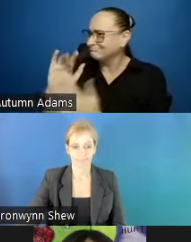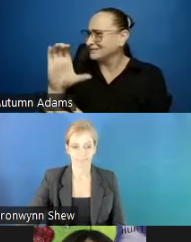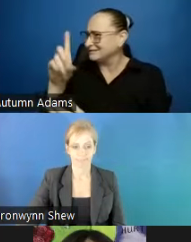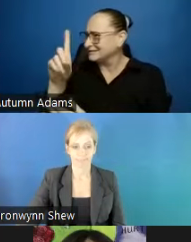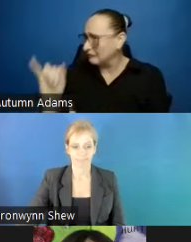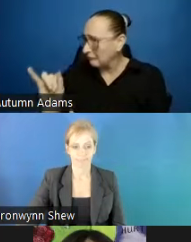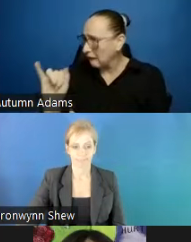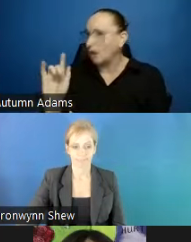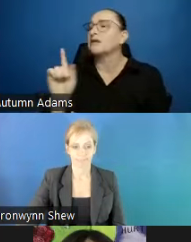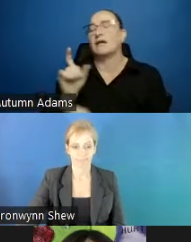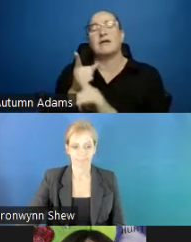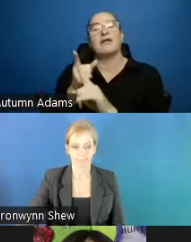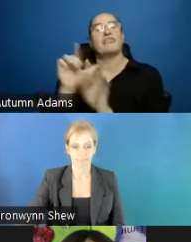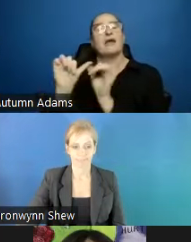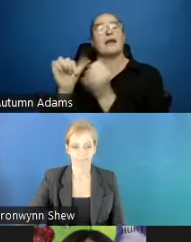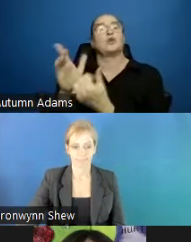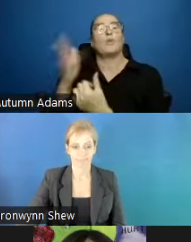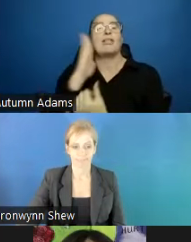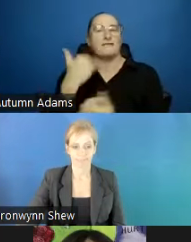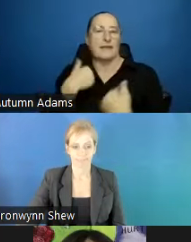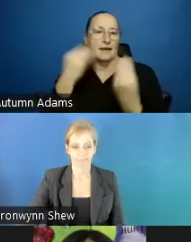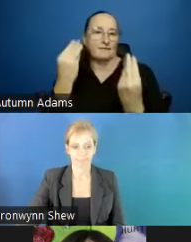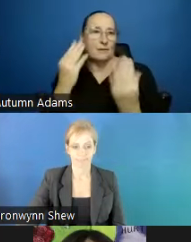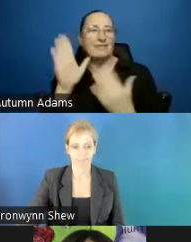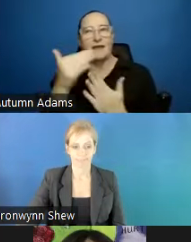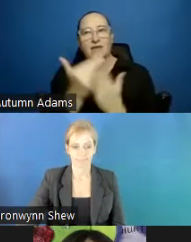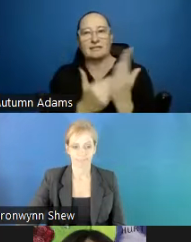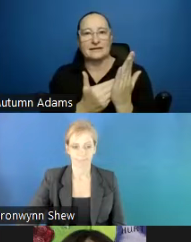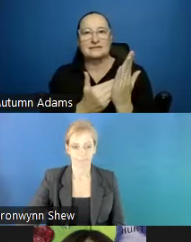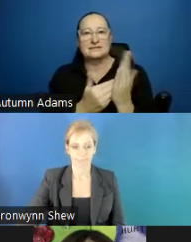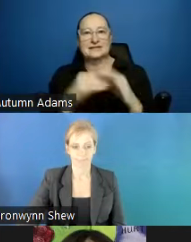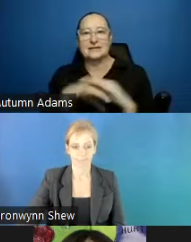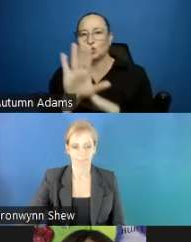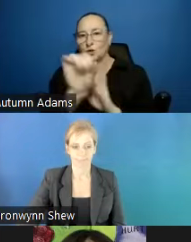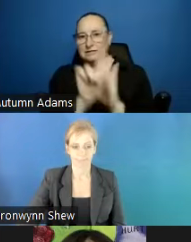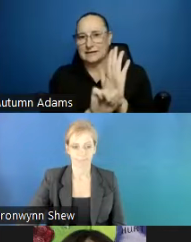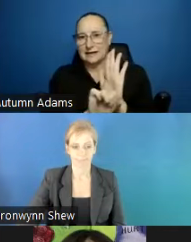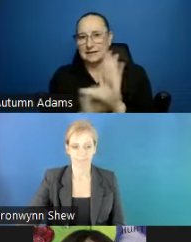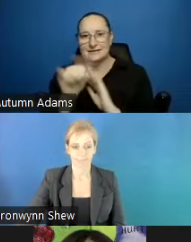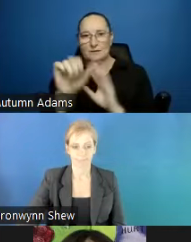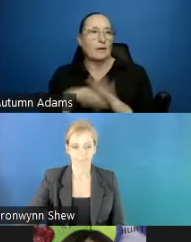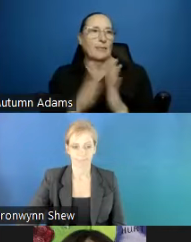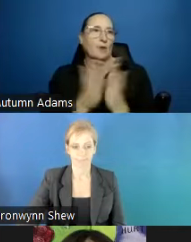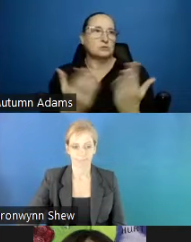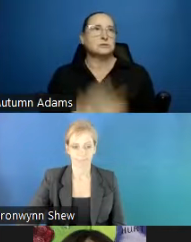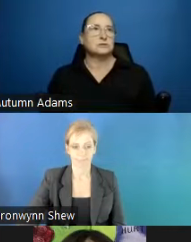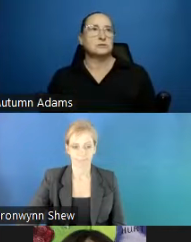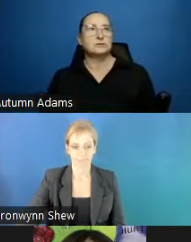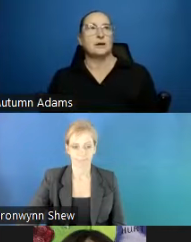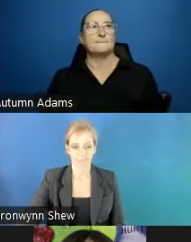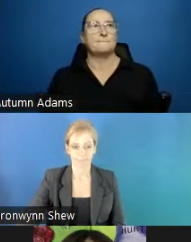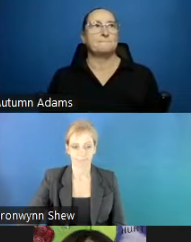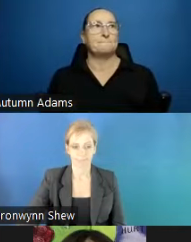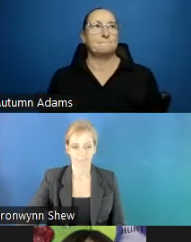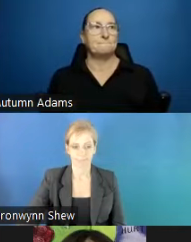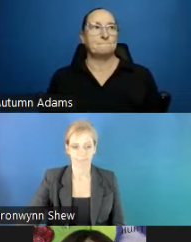Very good. Someone in the Q&A asked if you may know how many domestic violence survivors are also